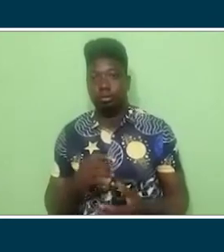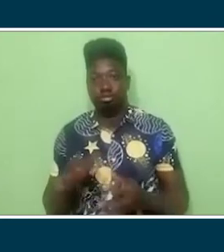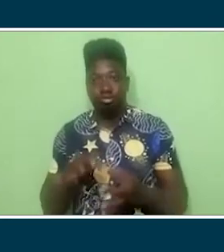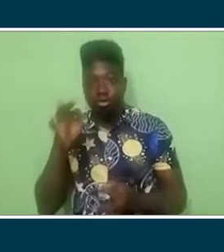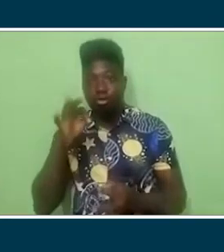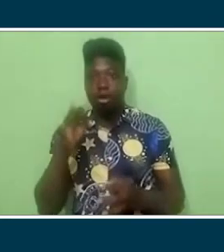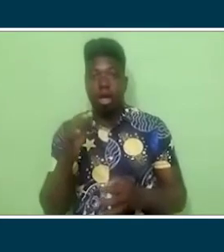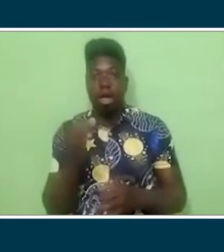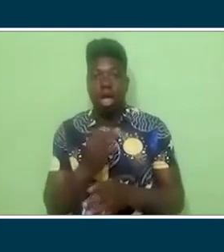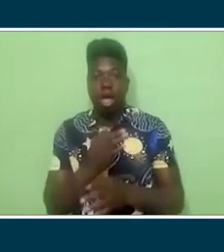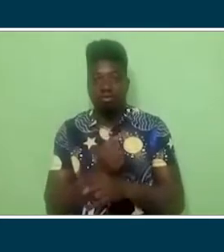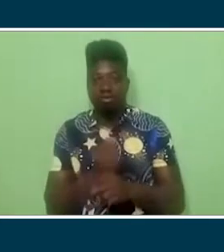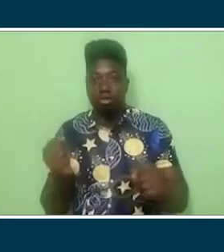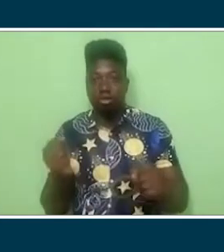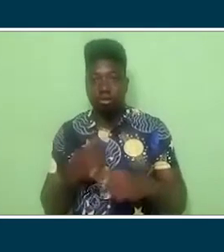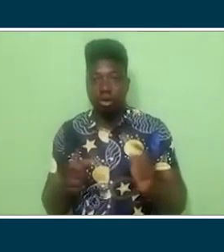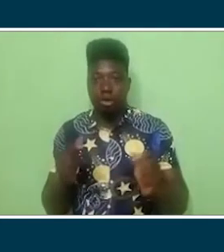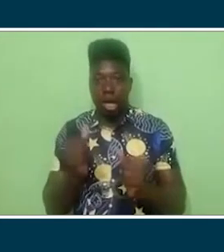in every facet,